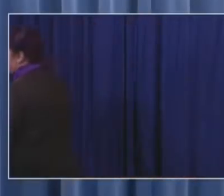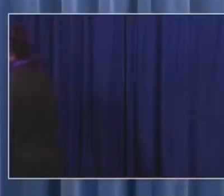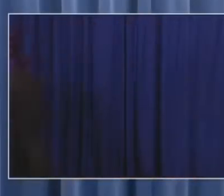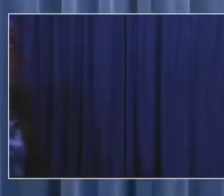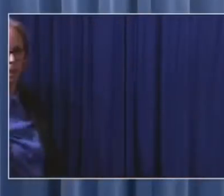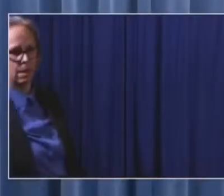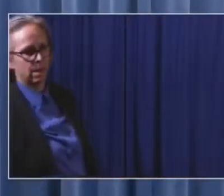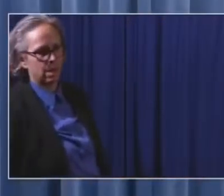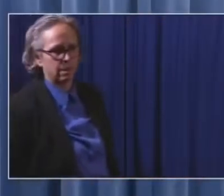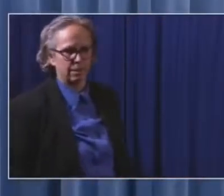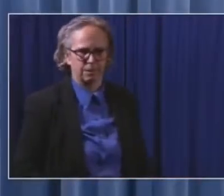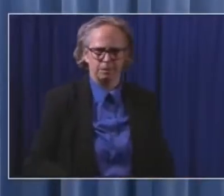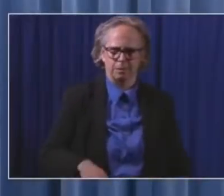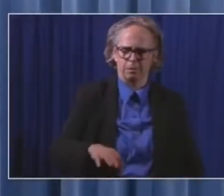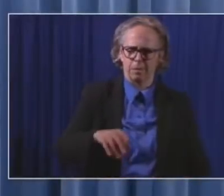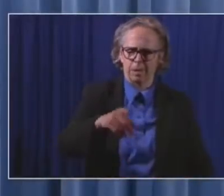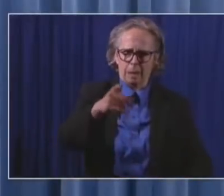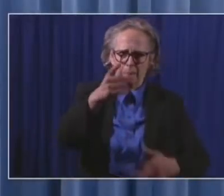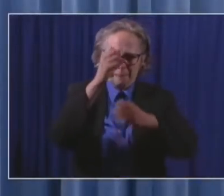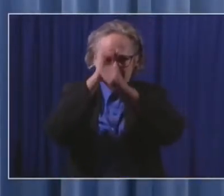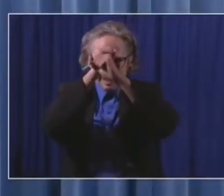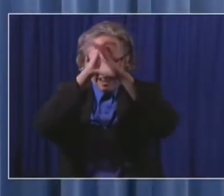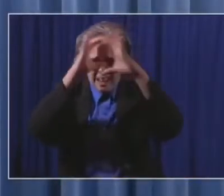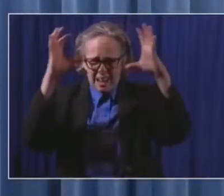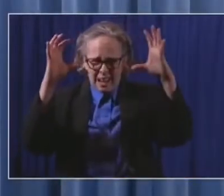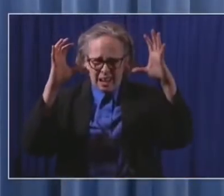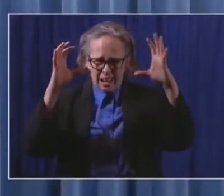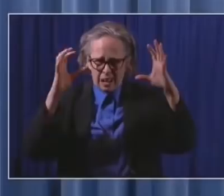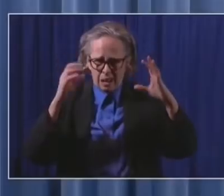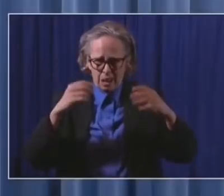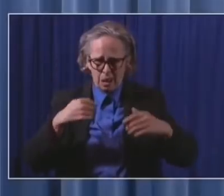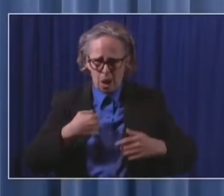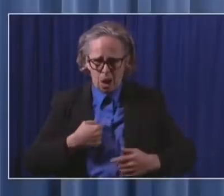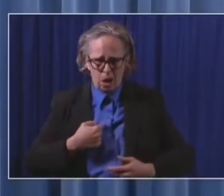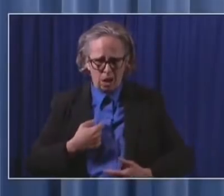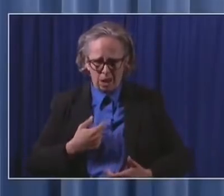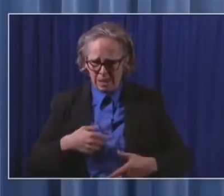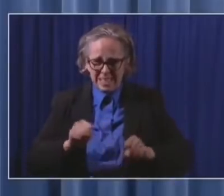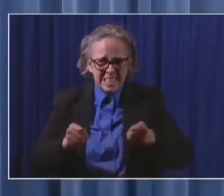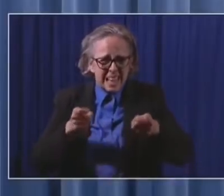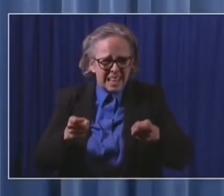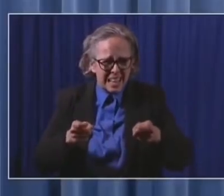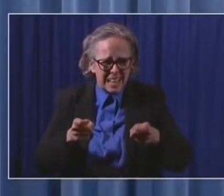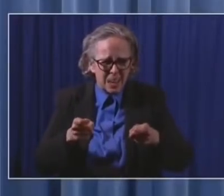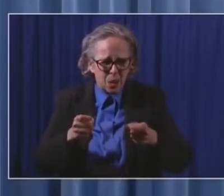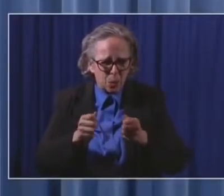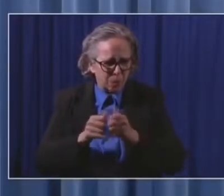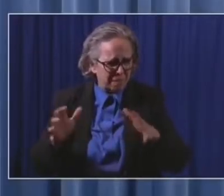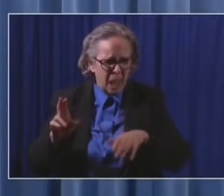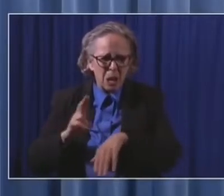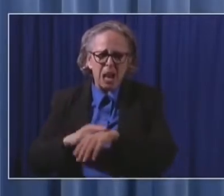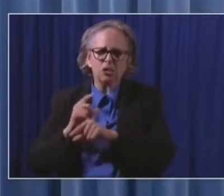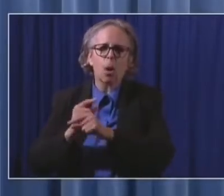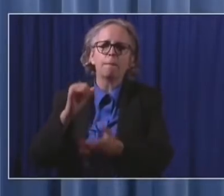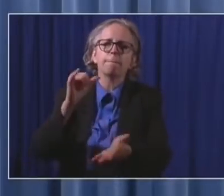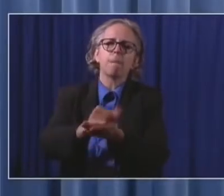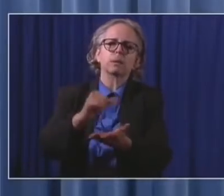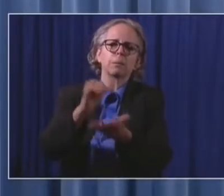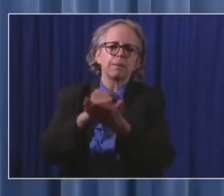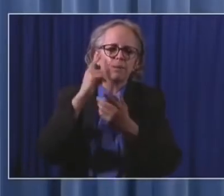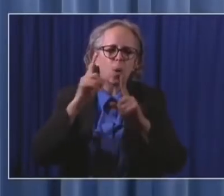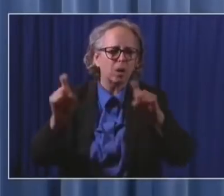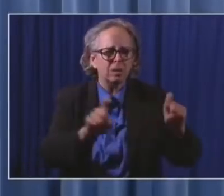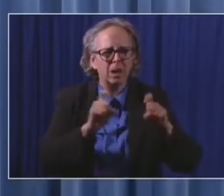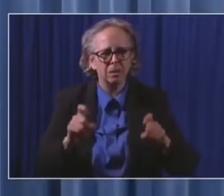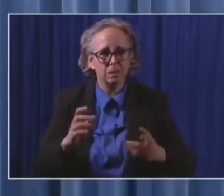Yeah, it's hard for me to imagine, candidly, us being able to fight this without the National Guard. So